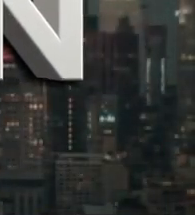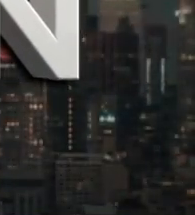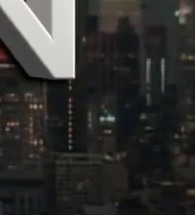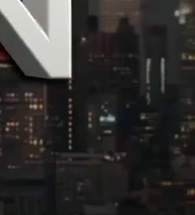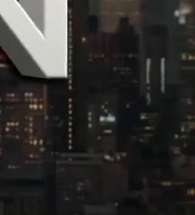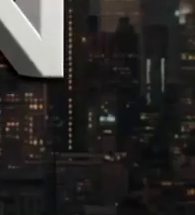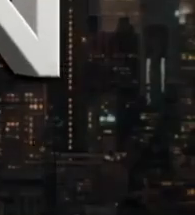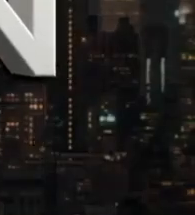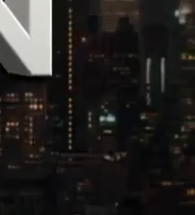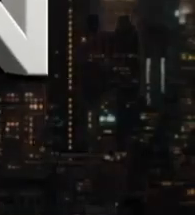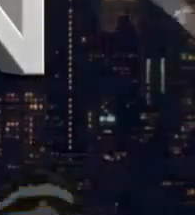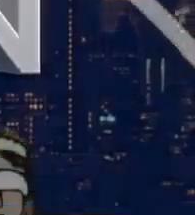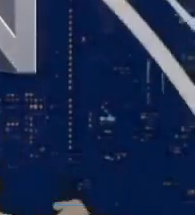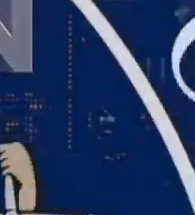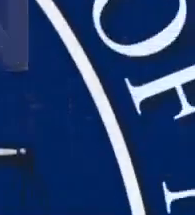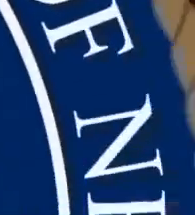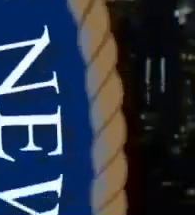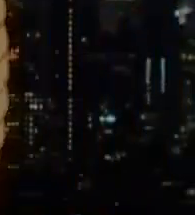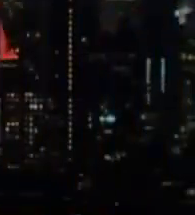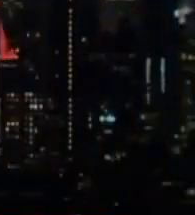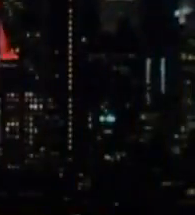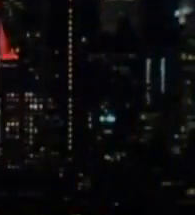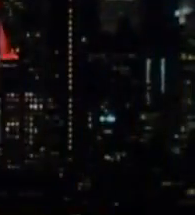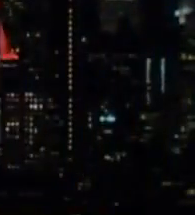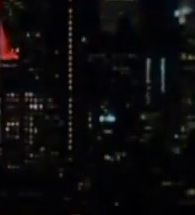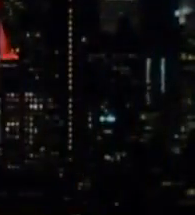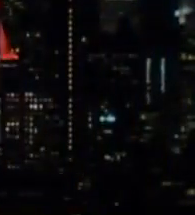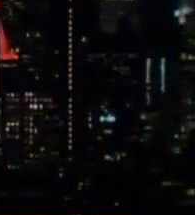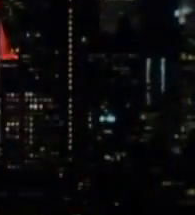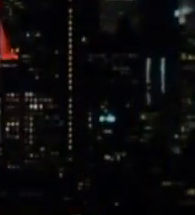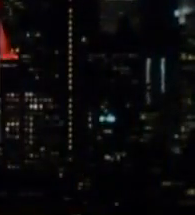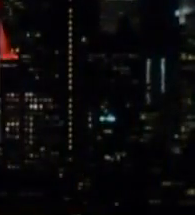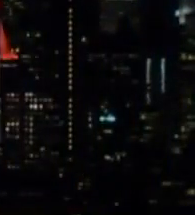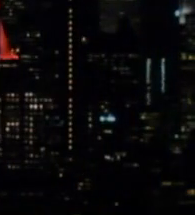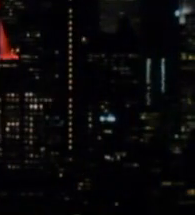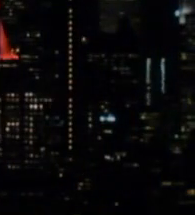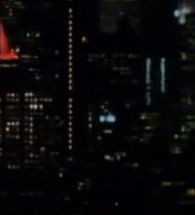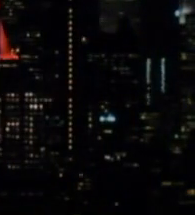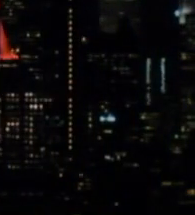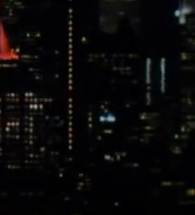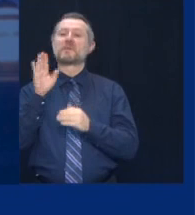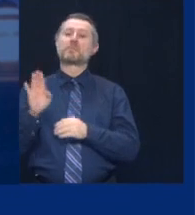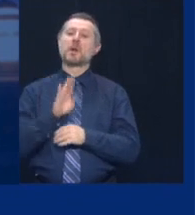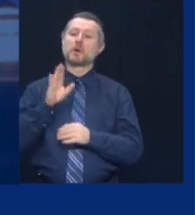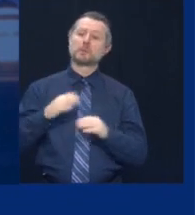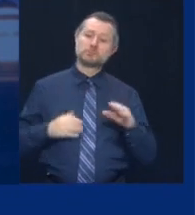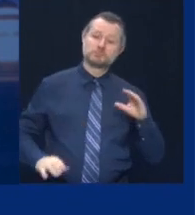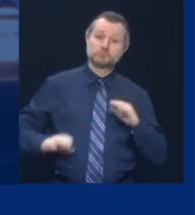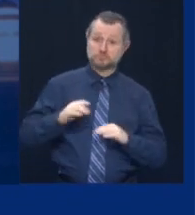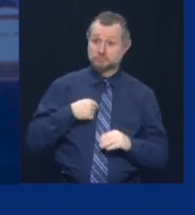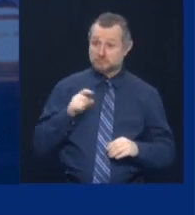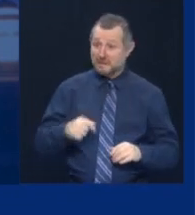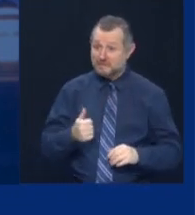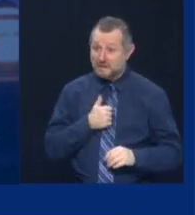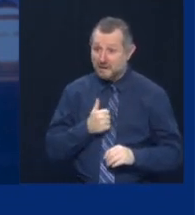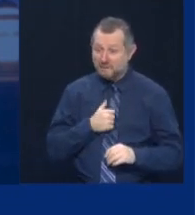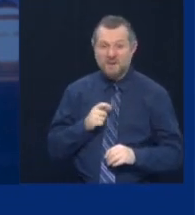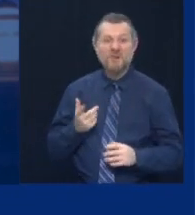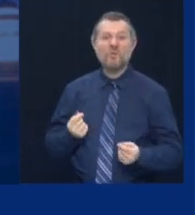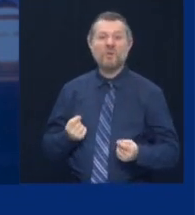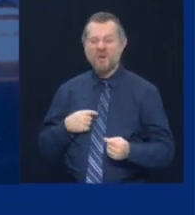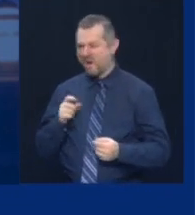4 years, after some serious cuts already this year. And the state faces a $15 billion hole right now. And that means we will lay off